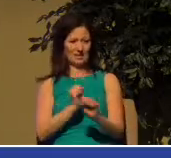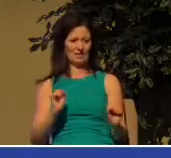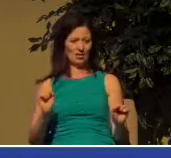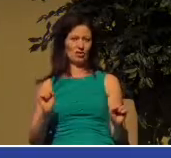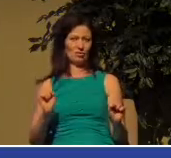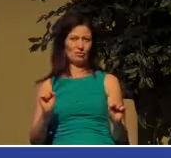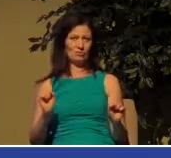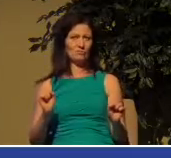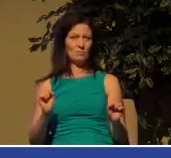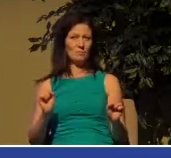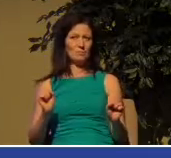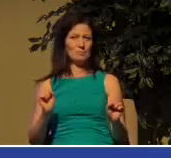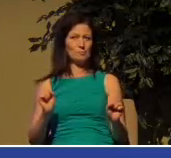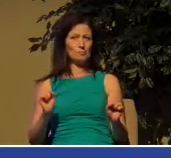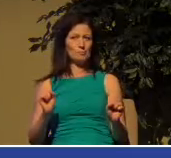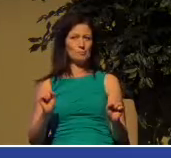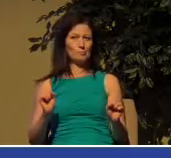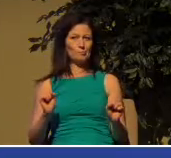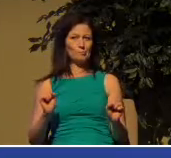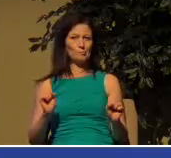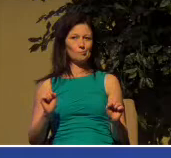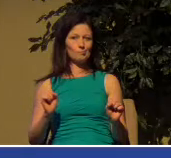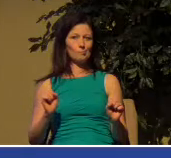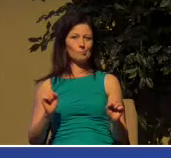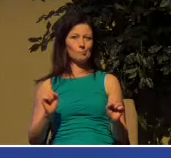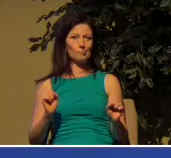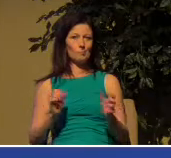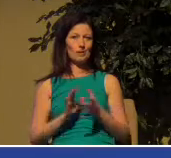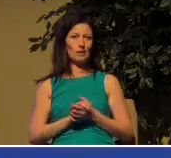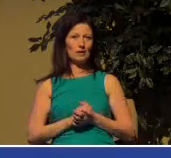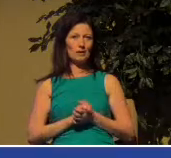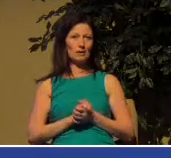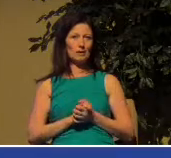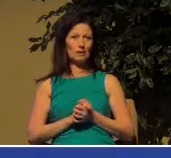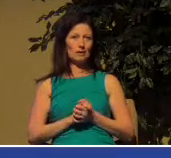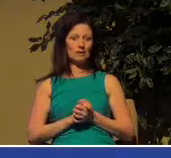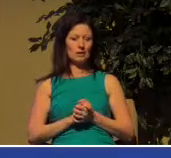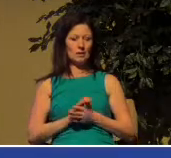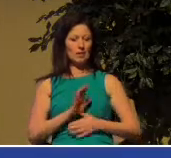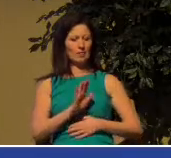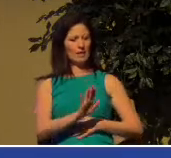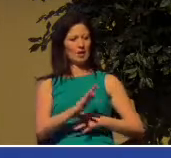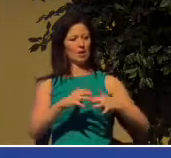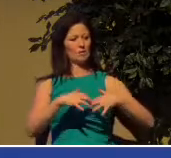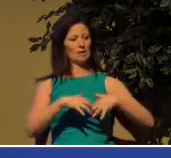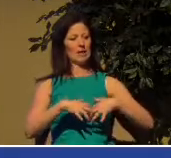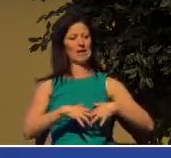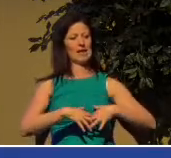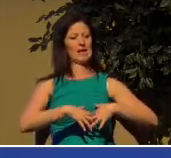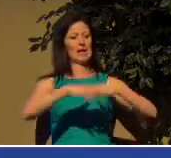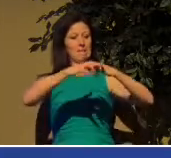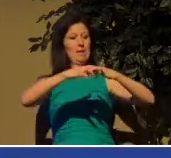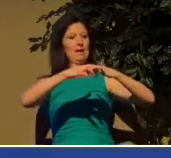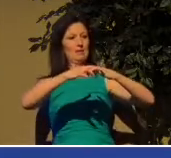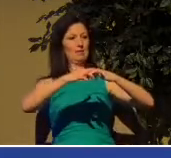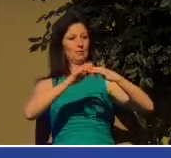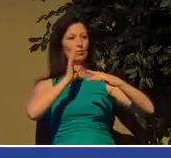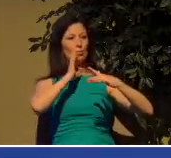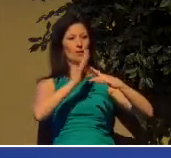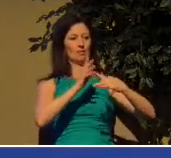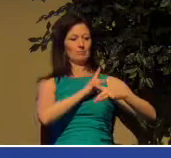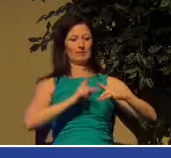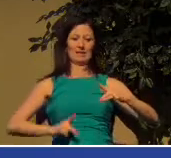of the Davidic Empire is going to be restored, and this is what the Messiah is going to